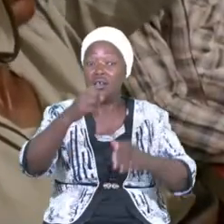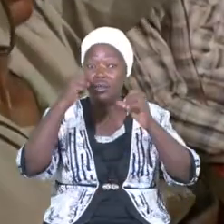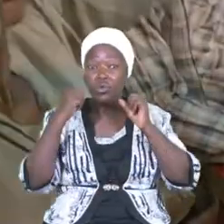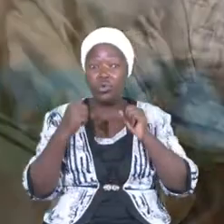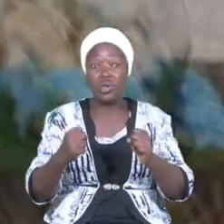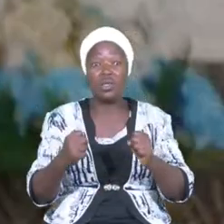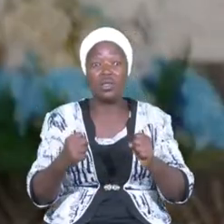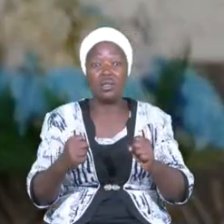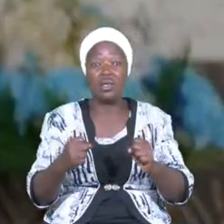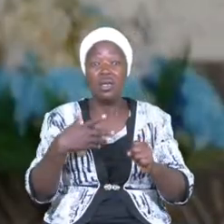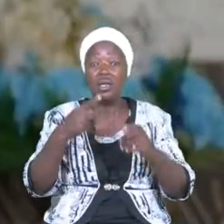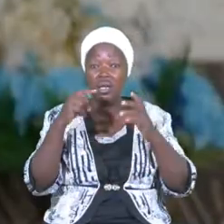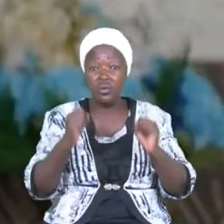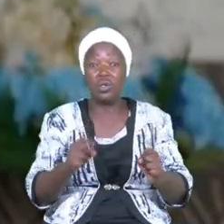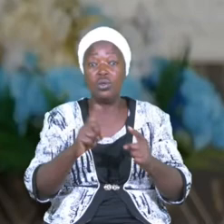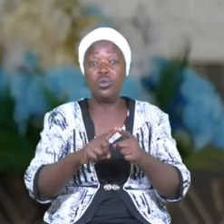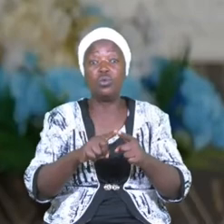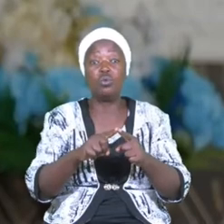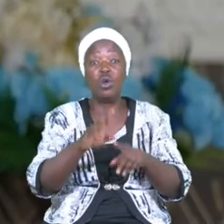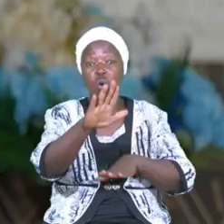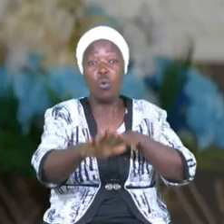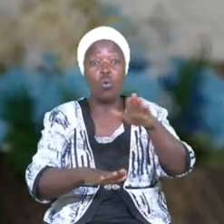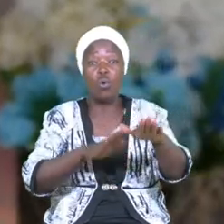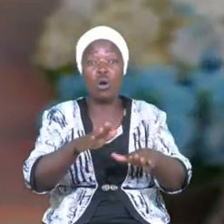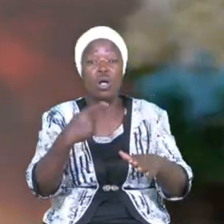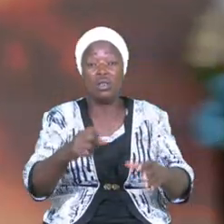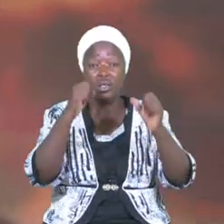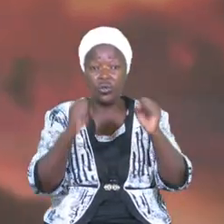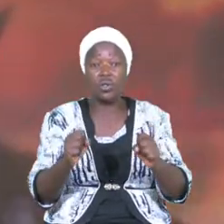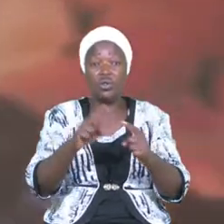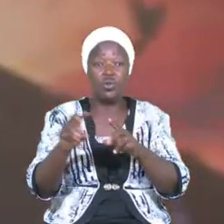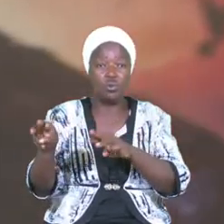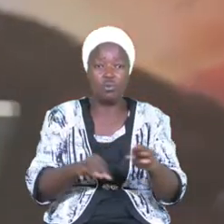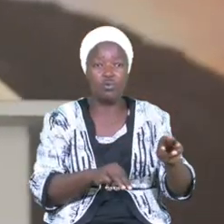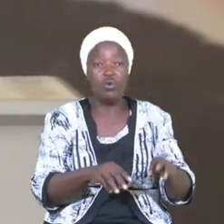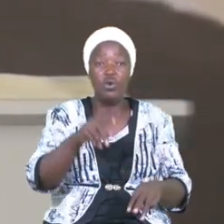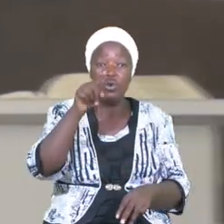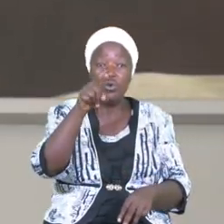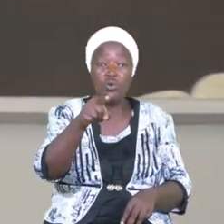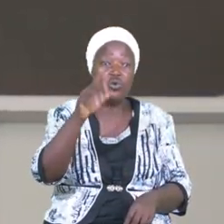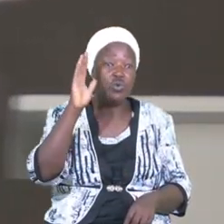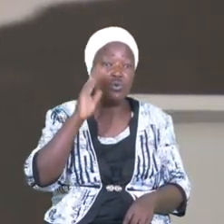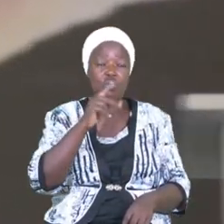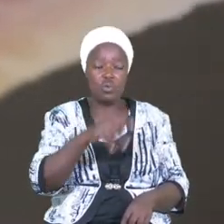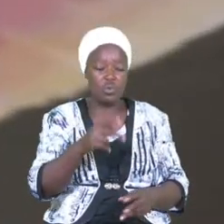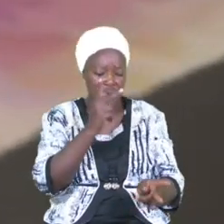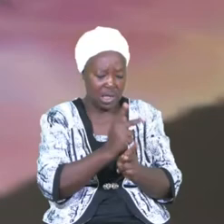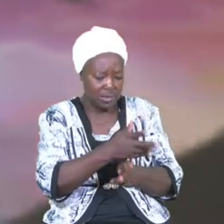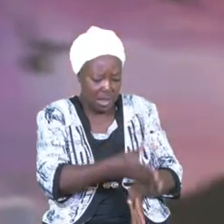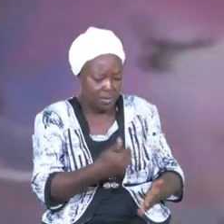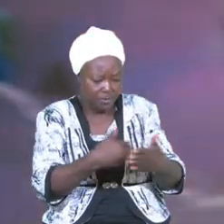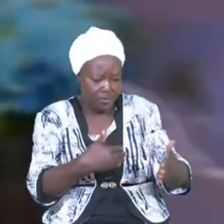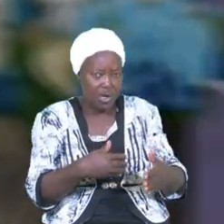The strength to walk. The strength to move. You are pinched down, and that